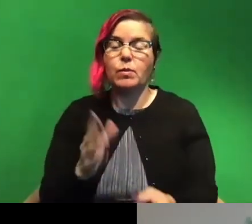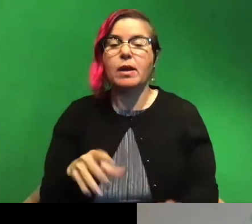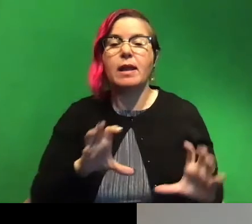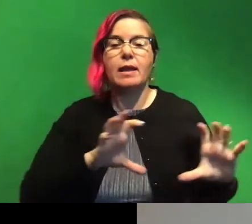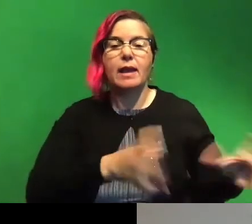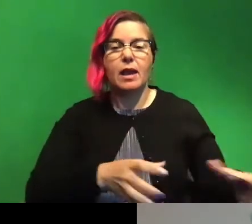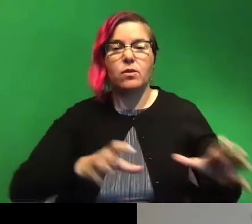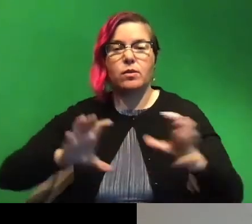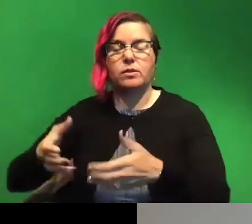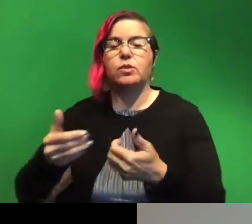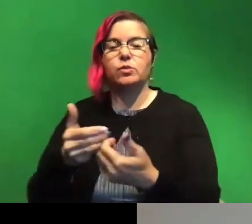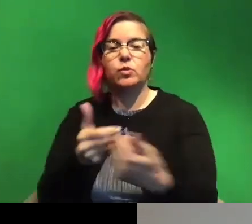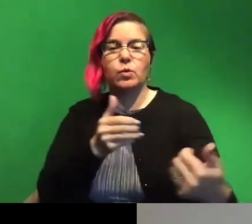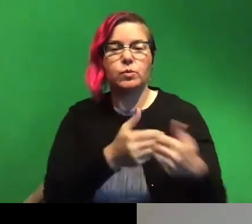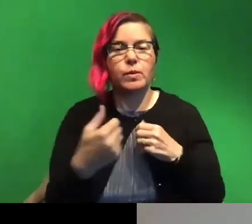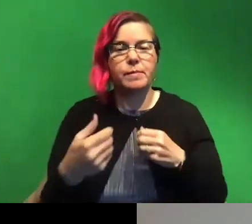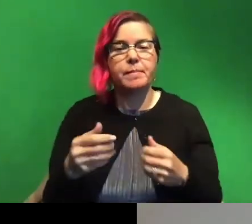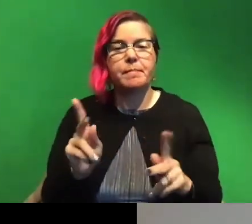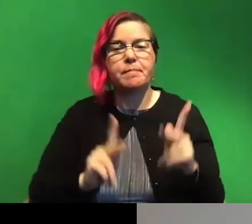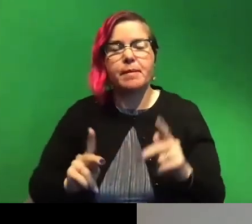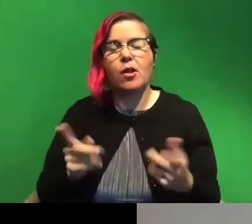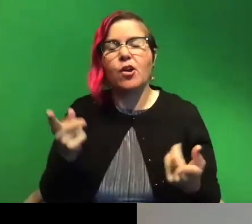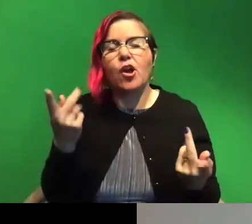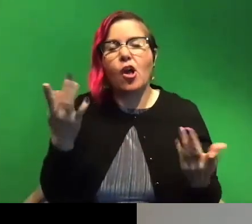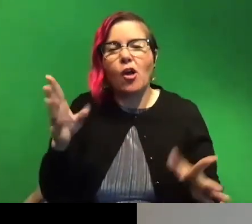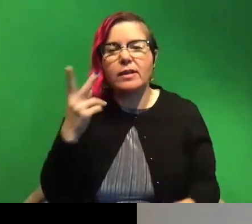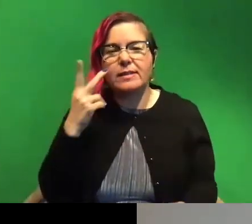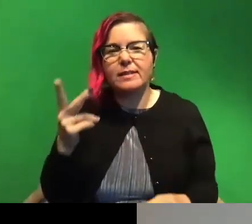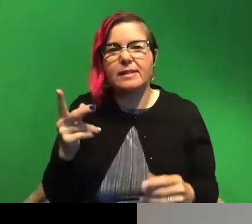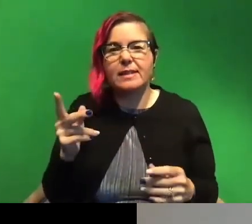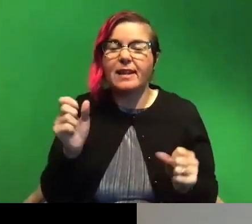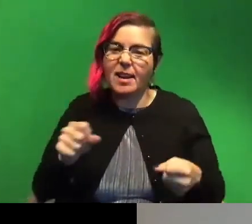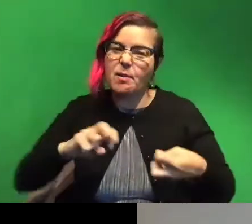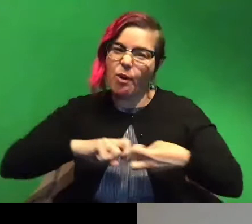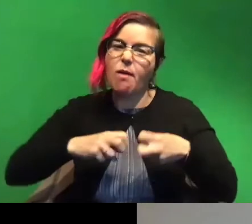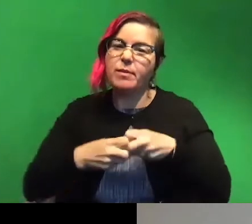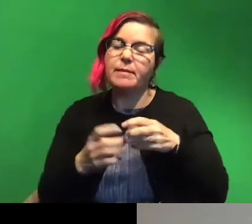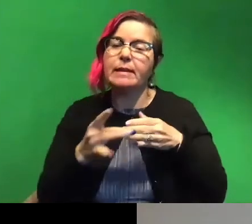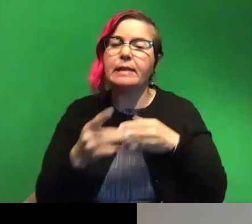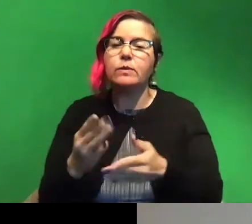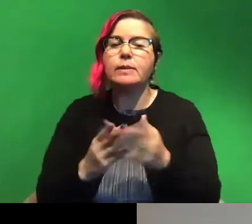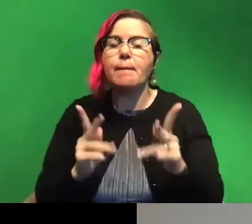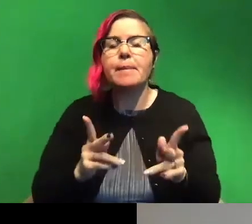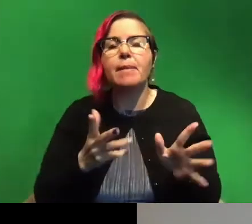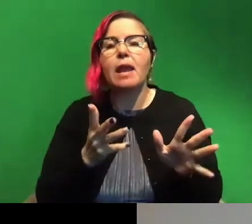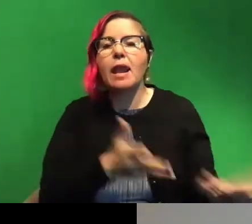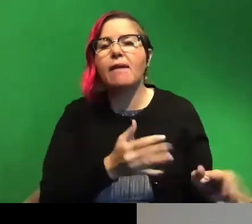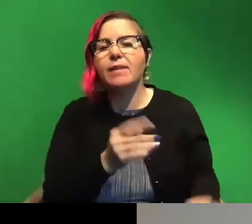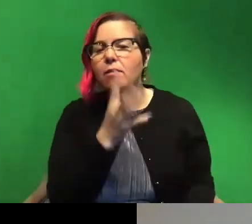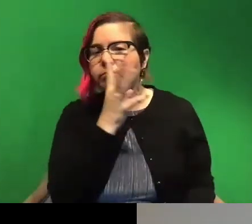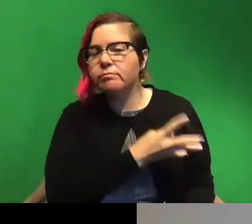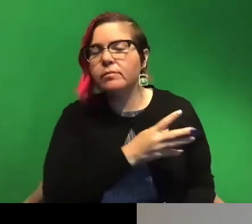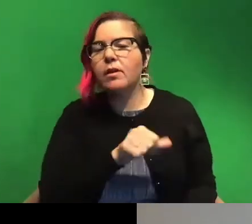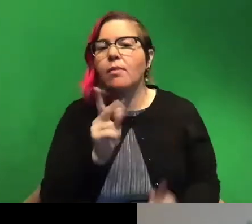categorization and sorting people. And we can already see in doing that how there could be some problems that lead to some people being left out, or some people not